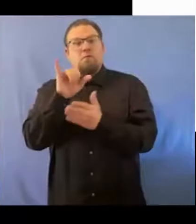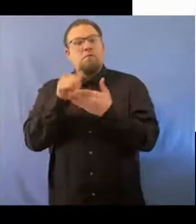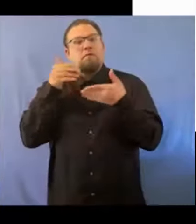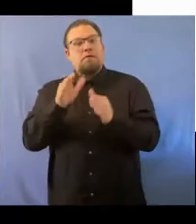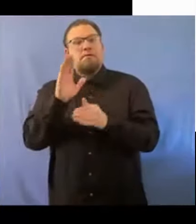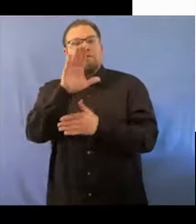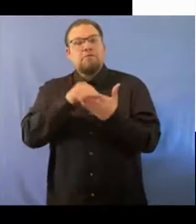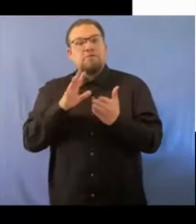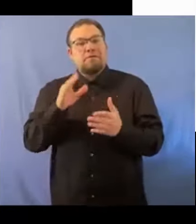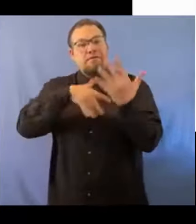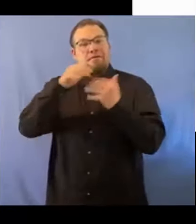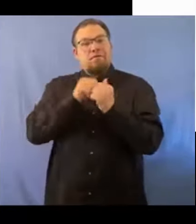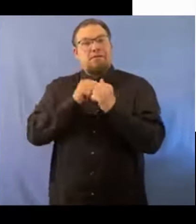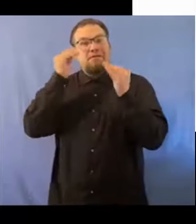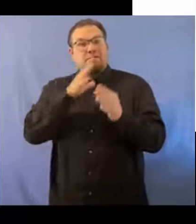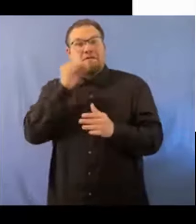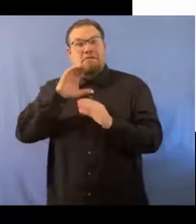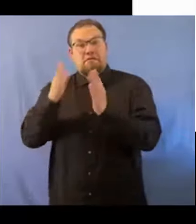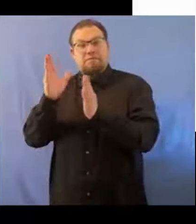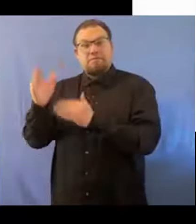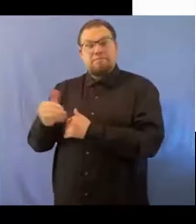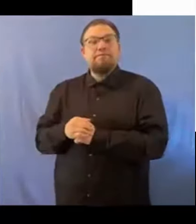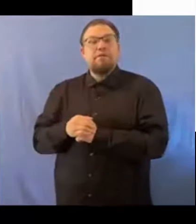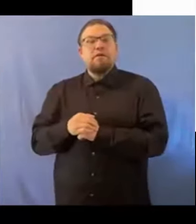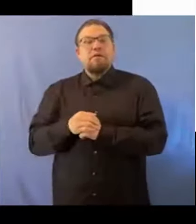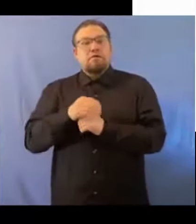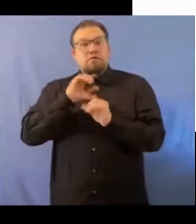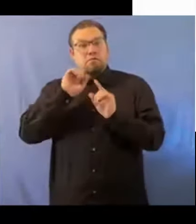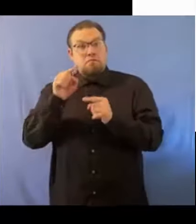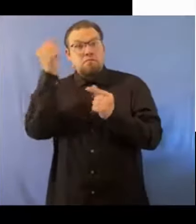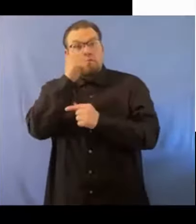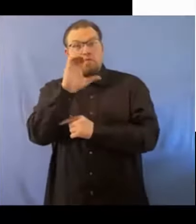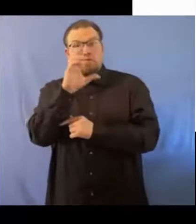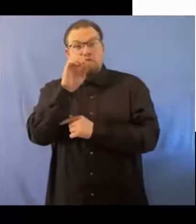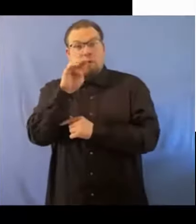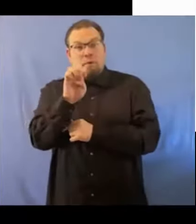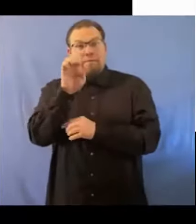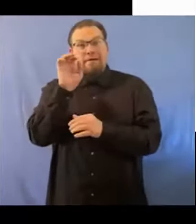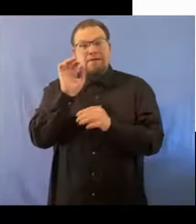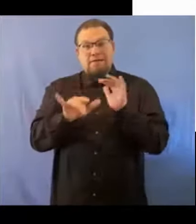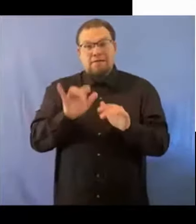classmates. First, go to Google Chrome and type in